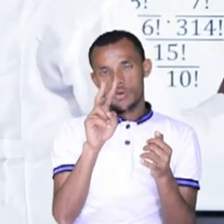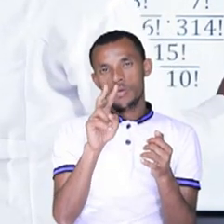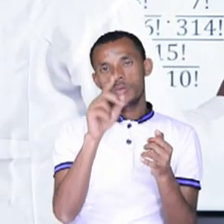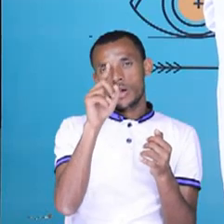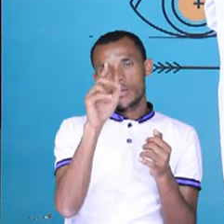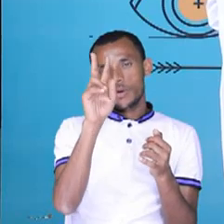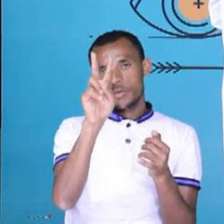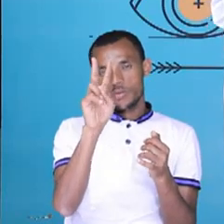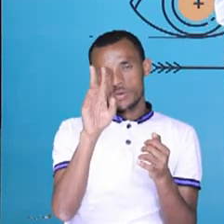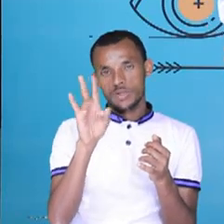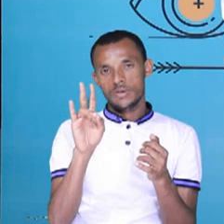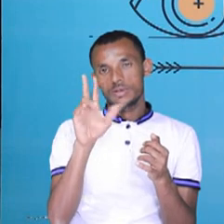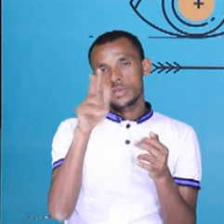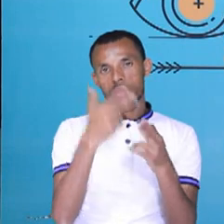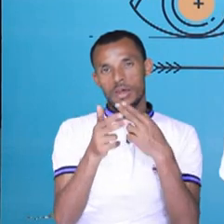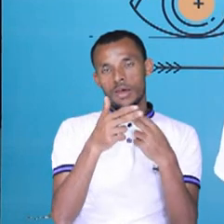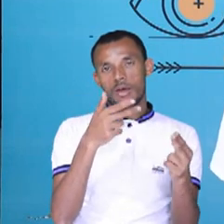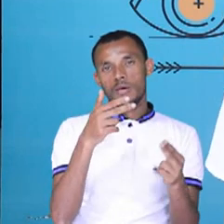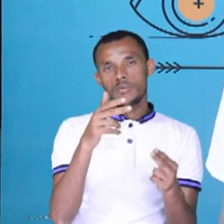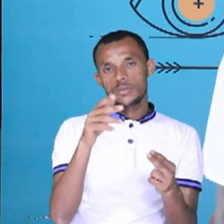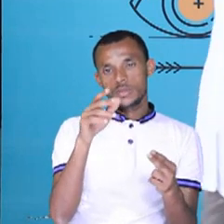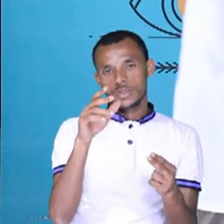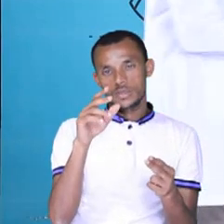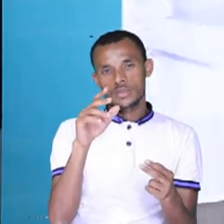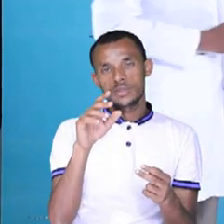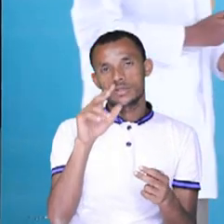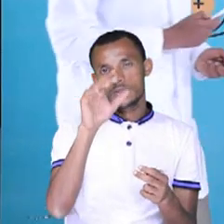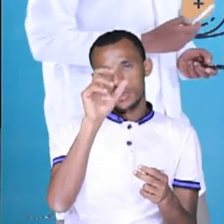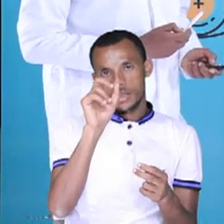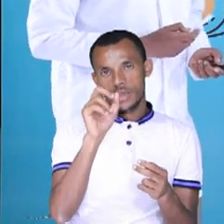7. 3 times 7, 13 times 11, it gives